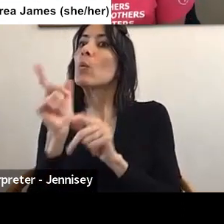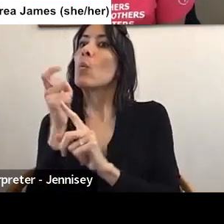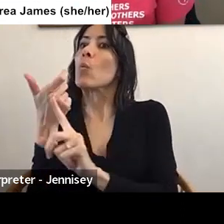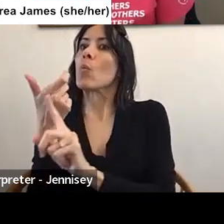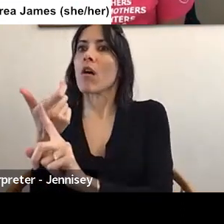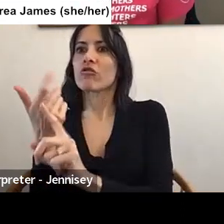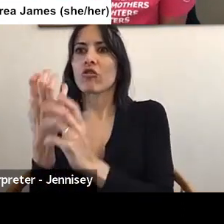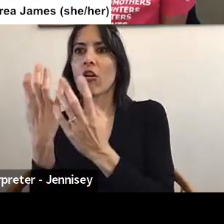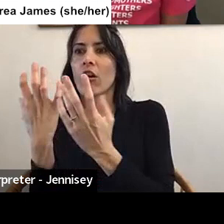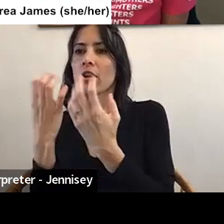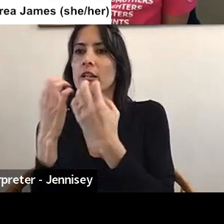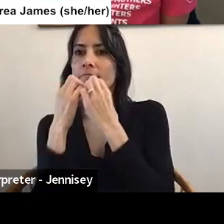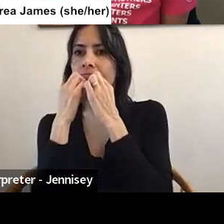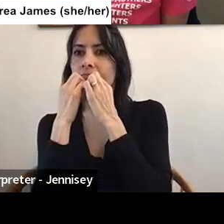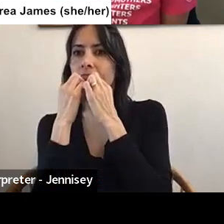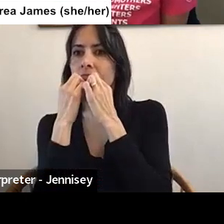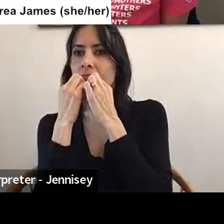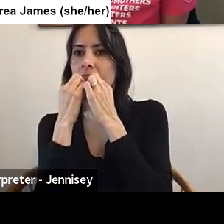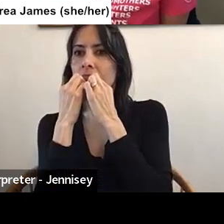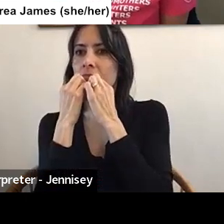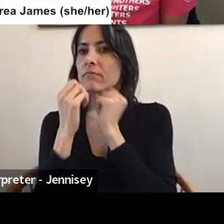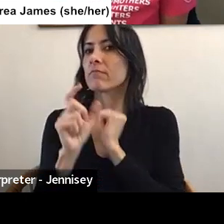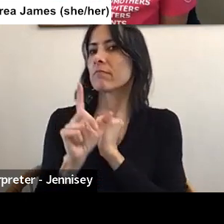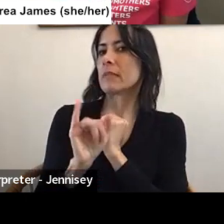Andrea, we are currently not hearing you if you're speaking.